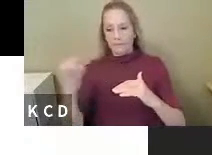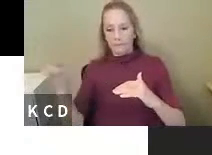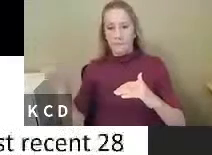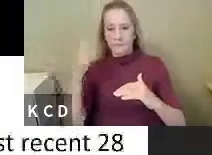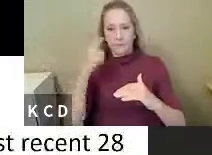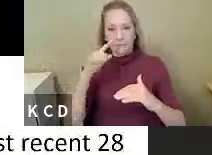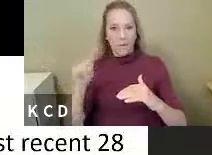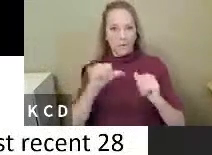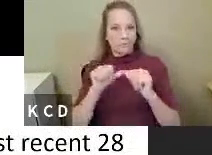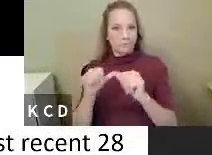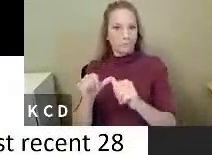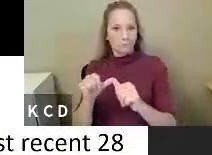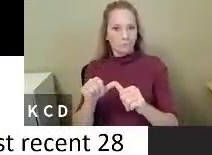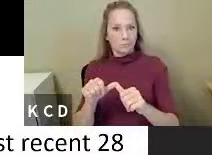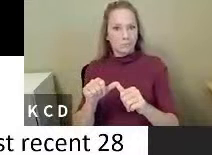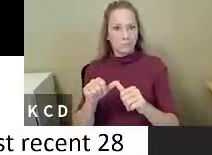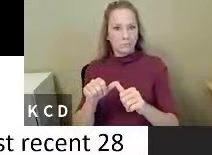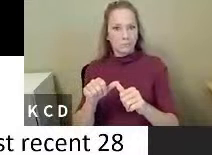please.